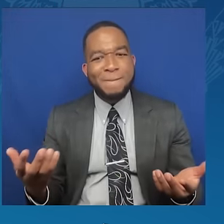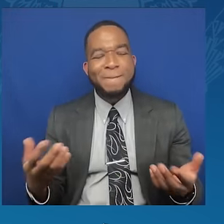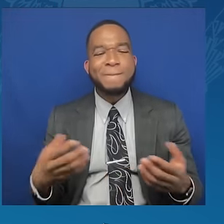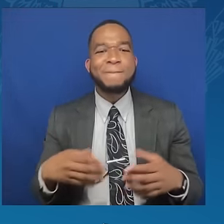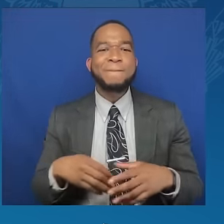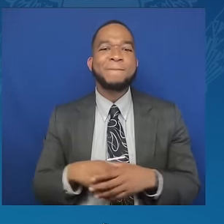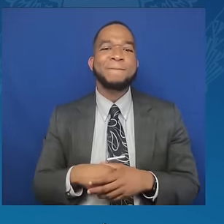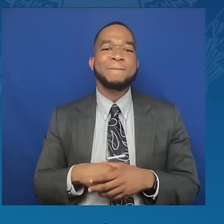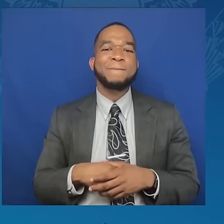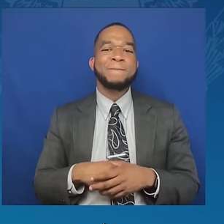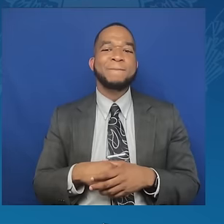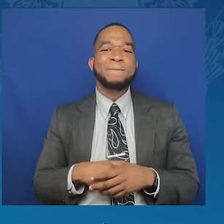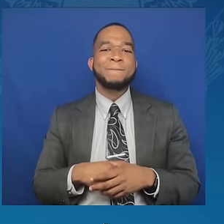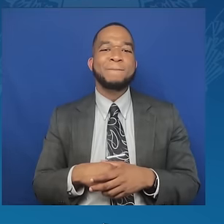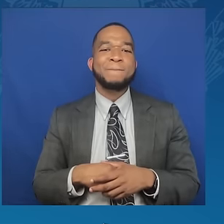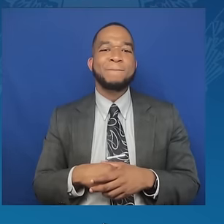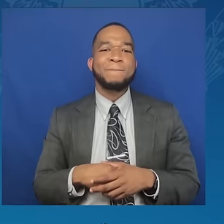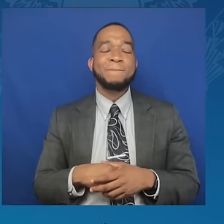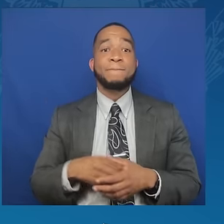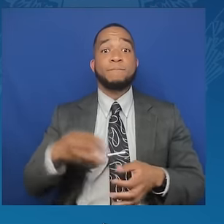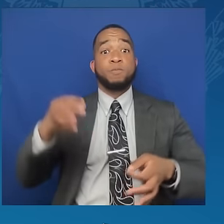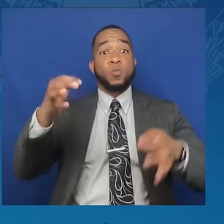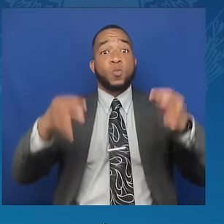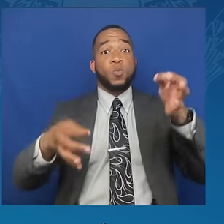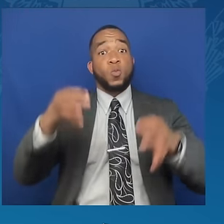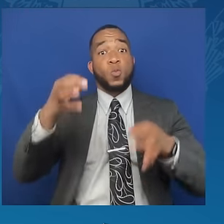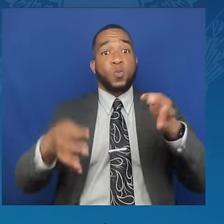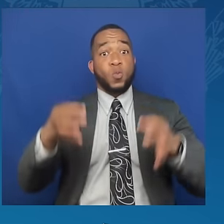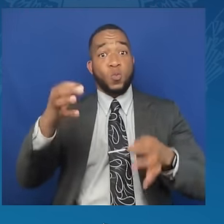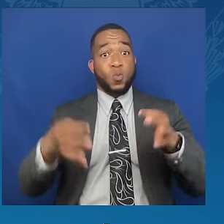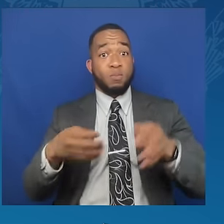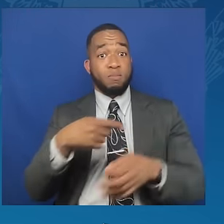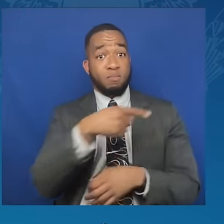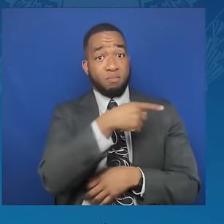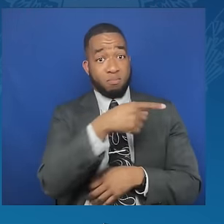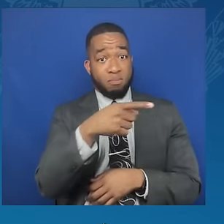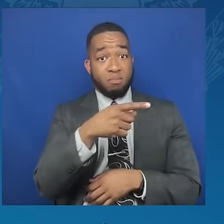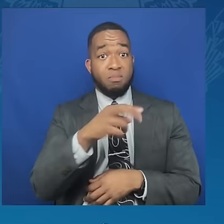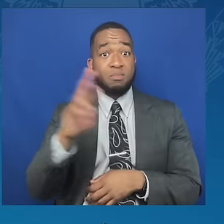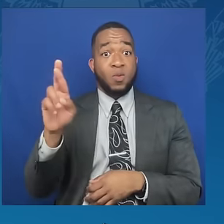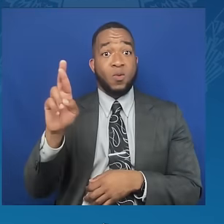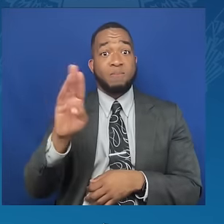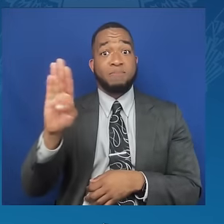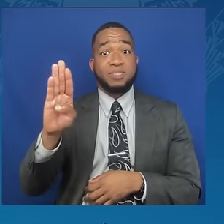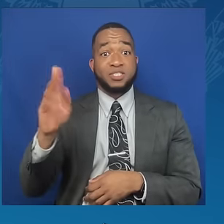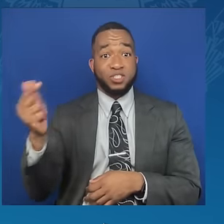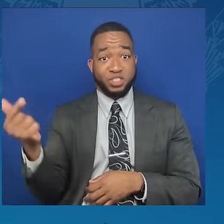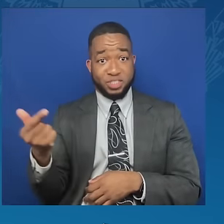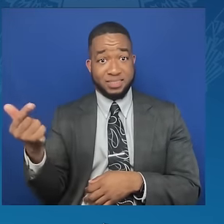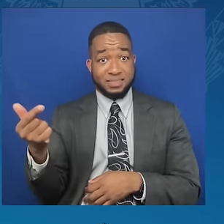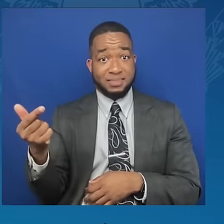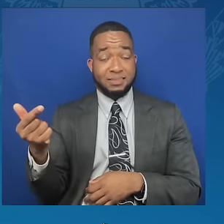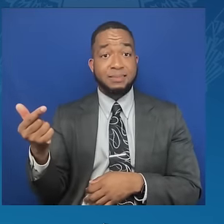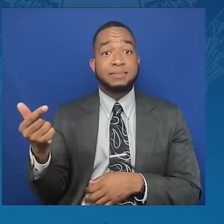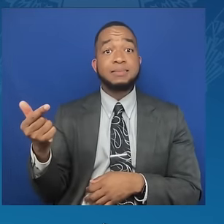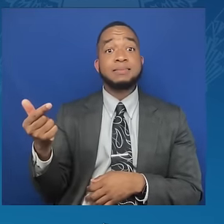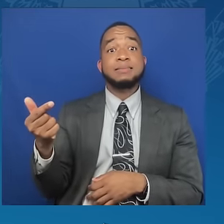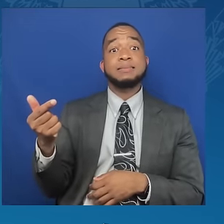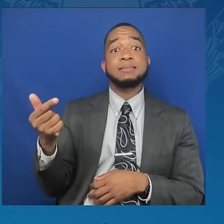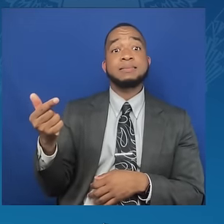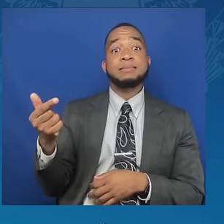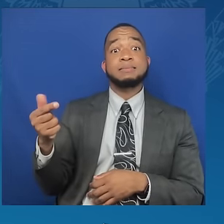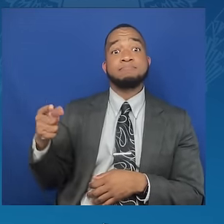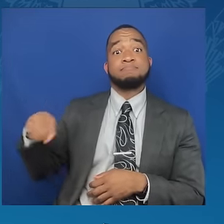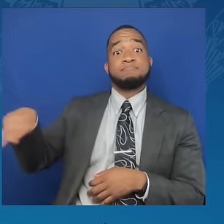Thurgood, and RBG took a constitutional right that had been recognized from the